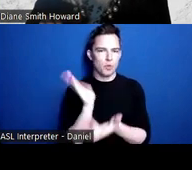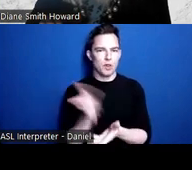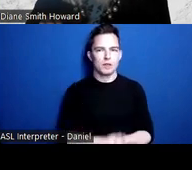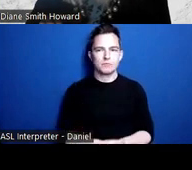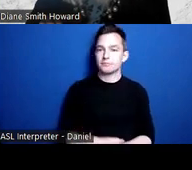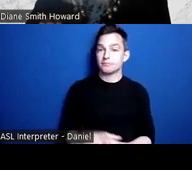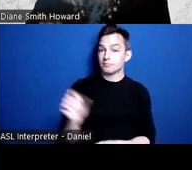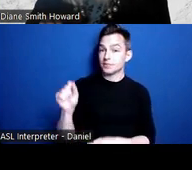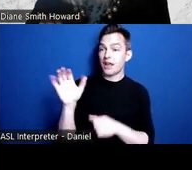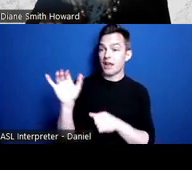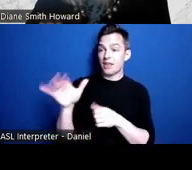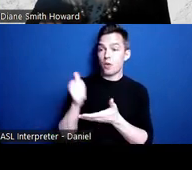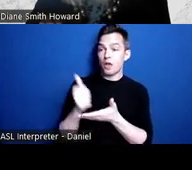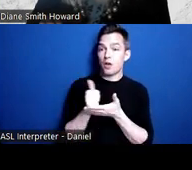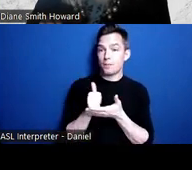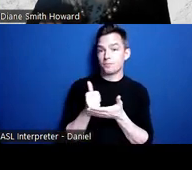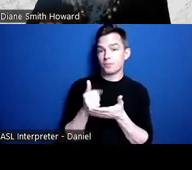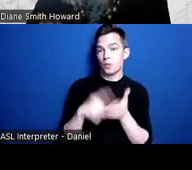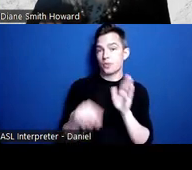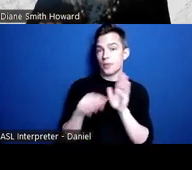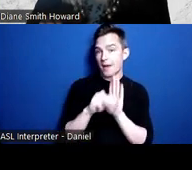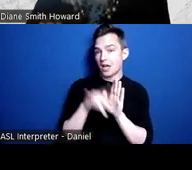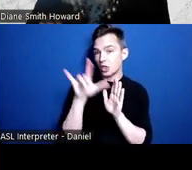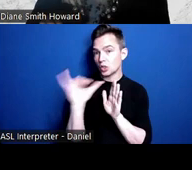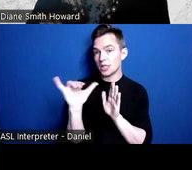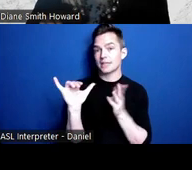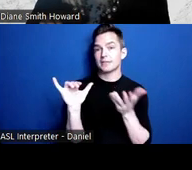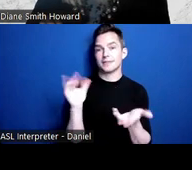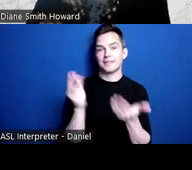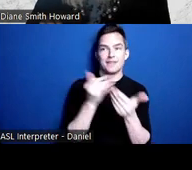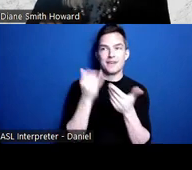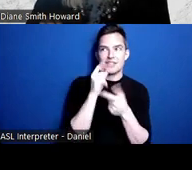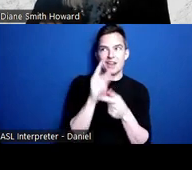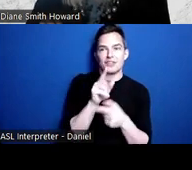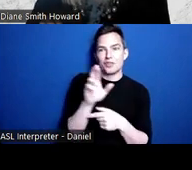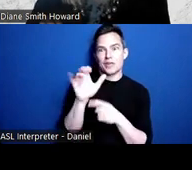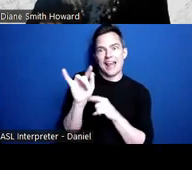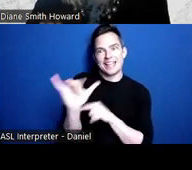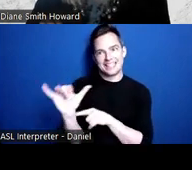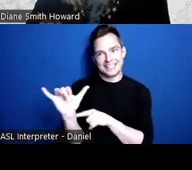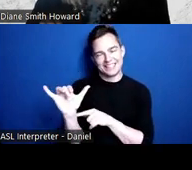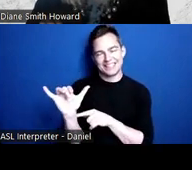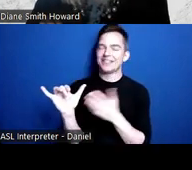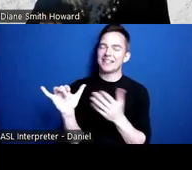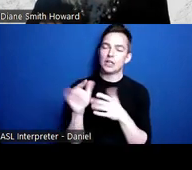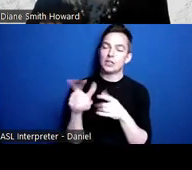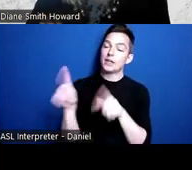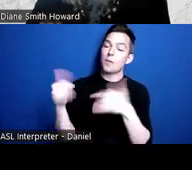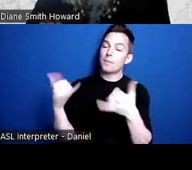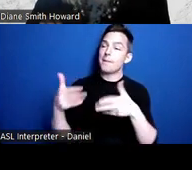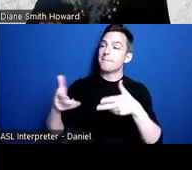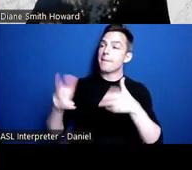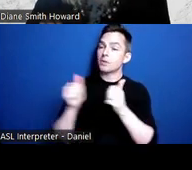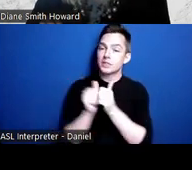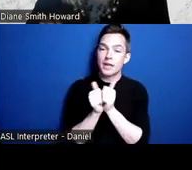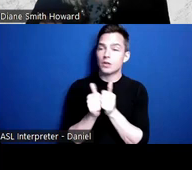Yeah, that would be helpful to know what the model looks like, even if mm-hmm. that's not what the reality is. Like, right. Do they go and play basketball together? Do they